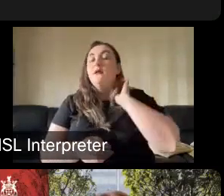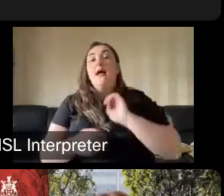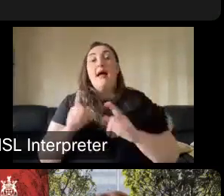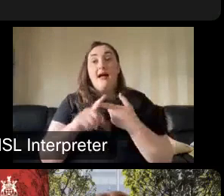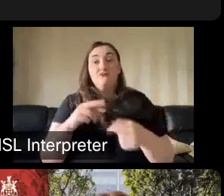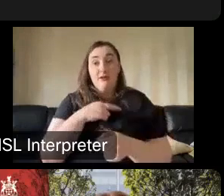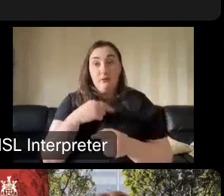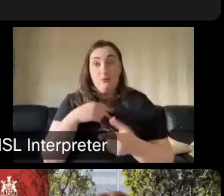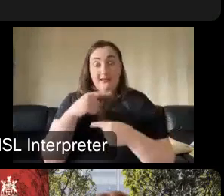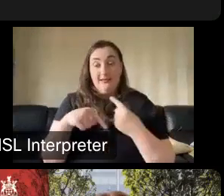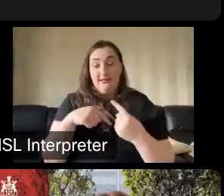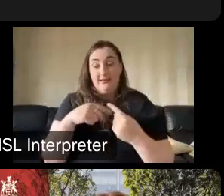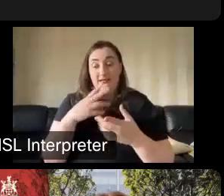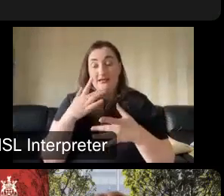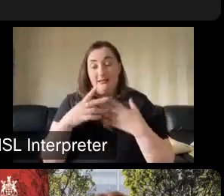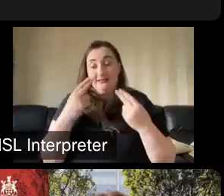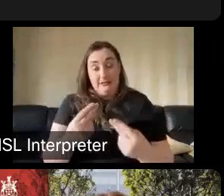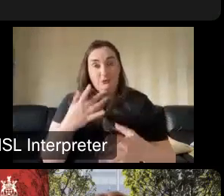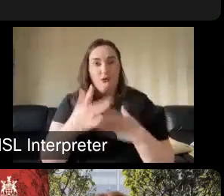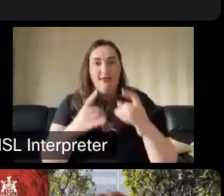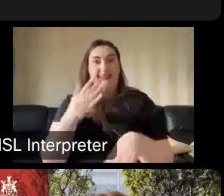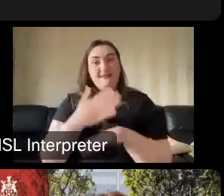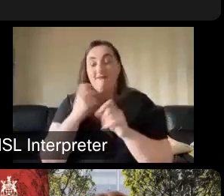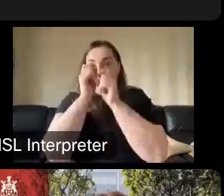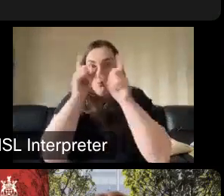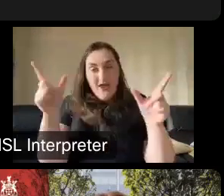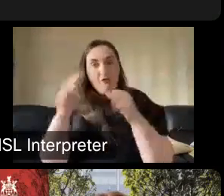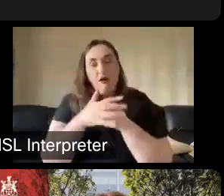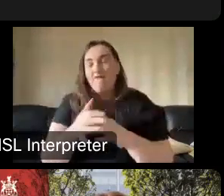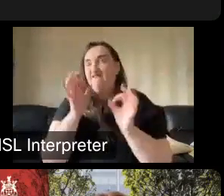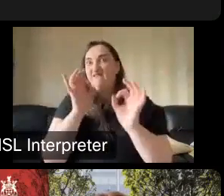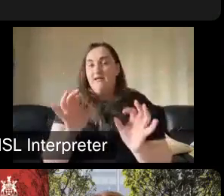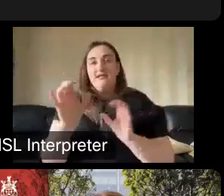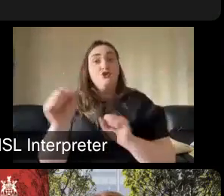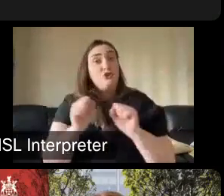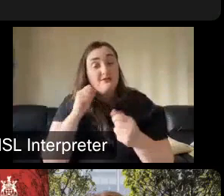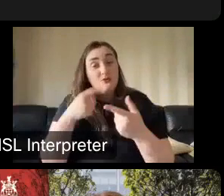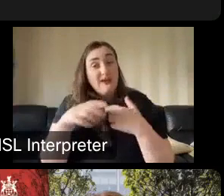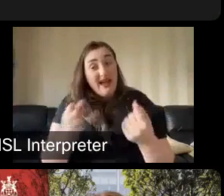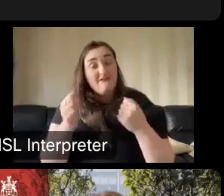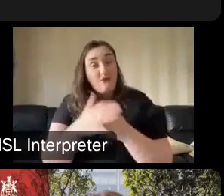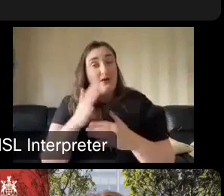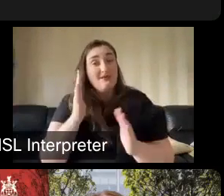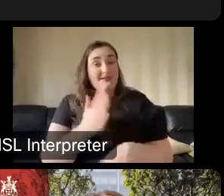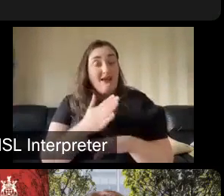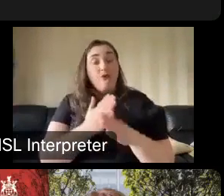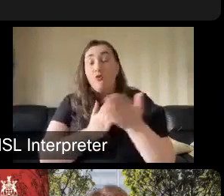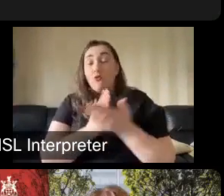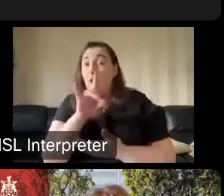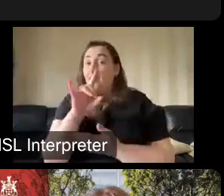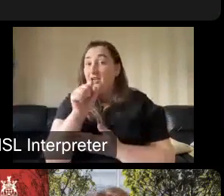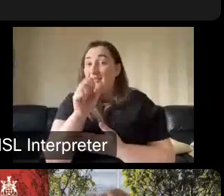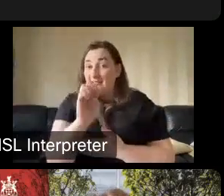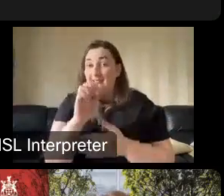make staff more aware of the really fantastic services that there is available for staff through the HSC, the Employee